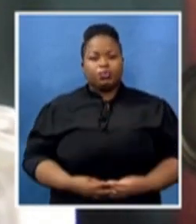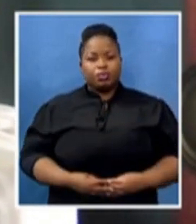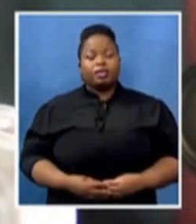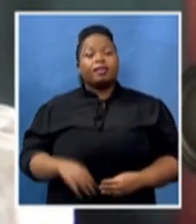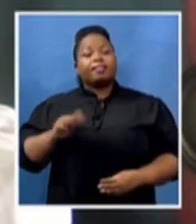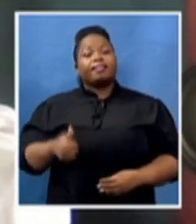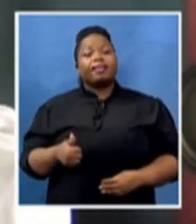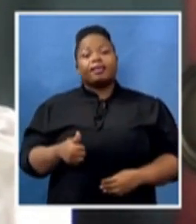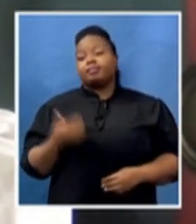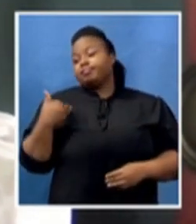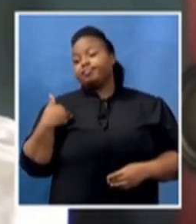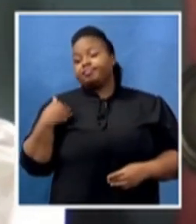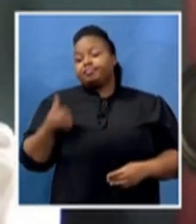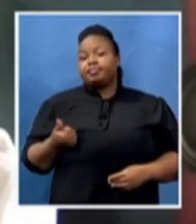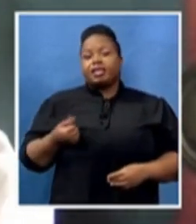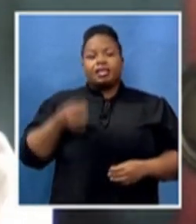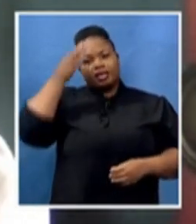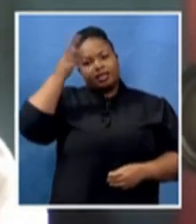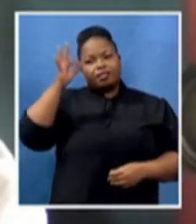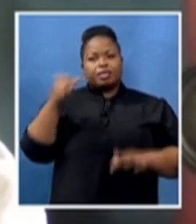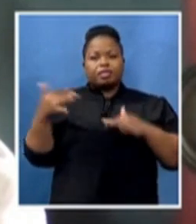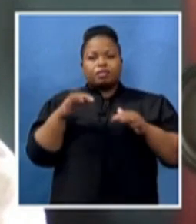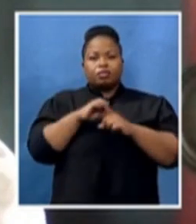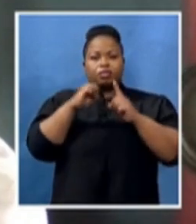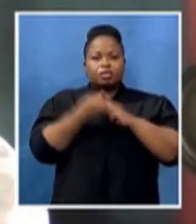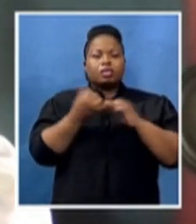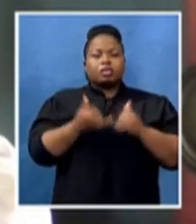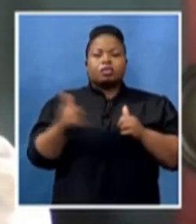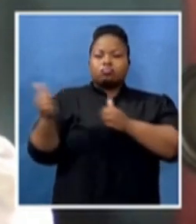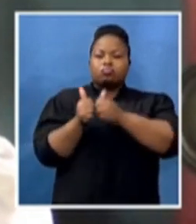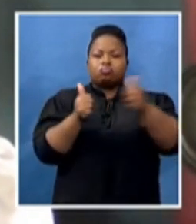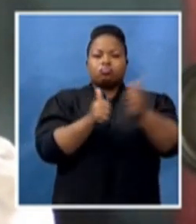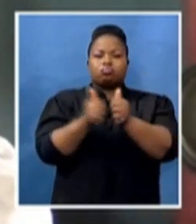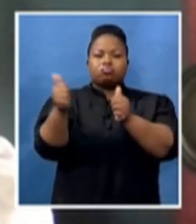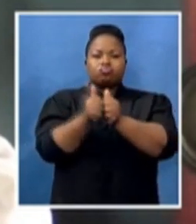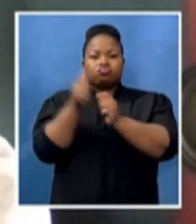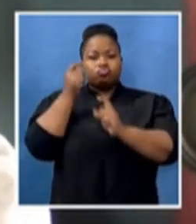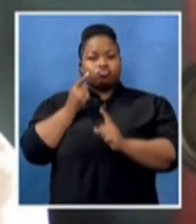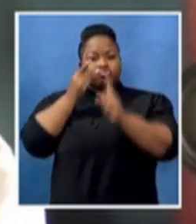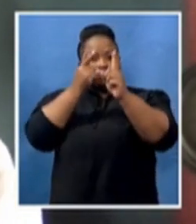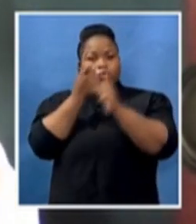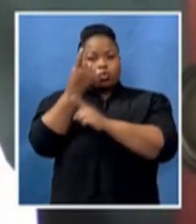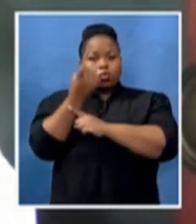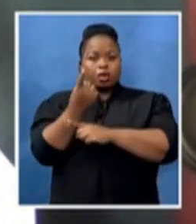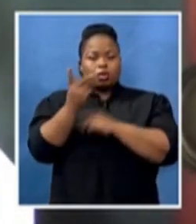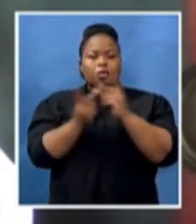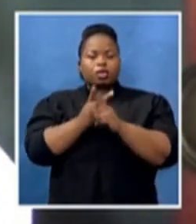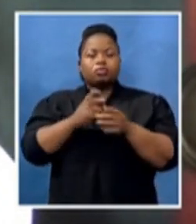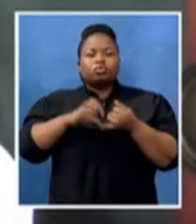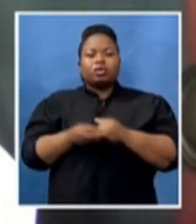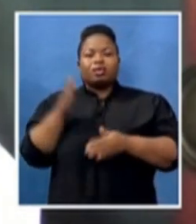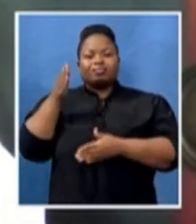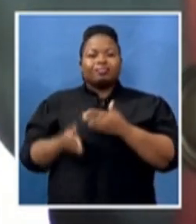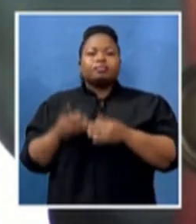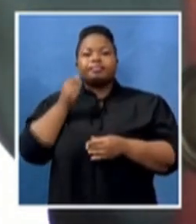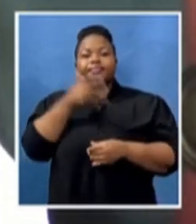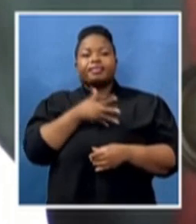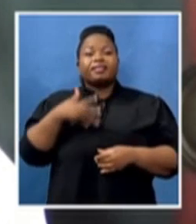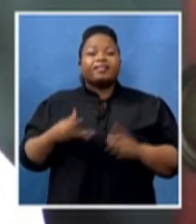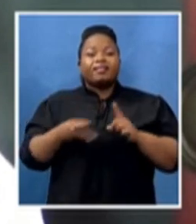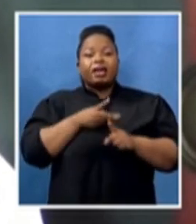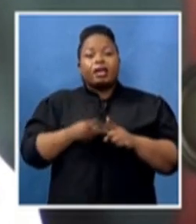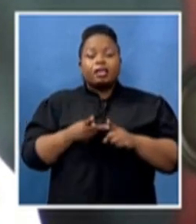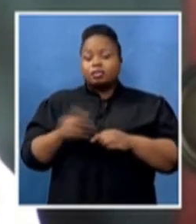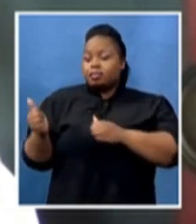society began to work together towards a common goal of ending gender-based violence. The partnership between government, civil society,